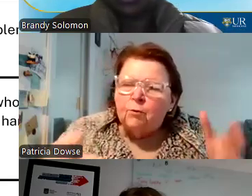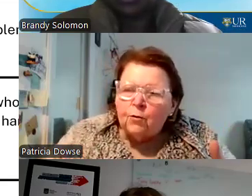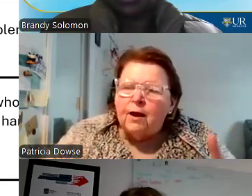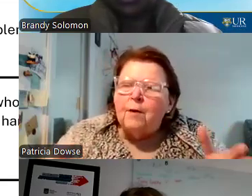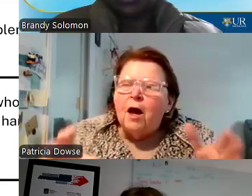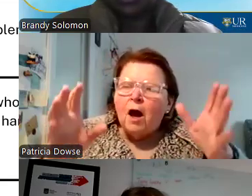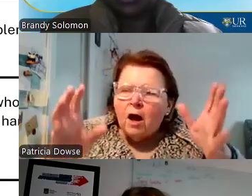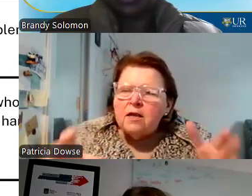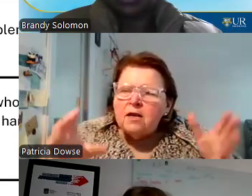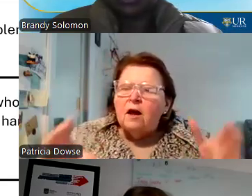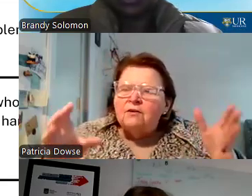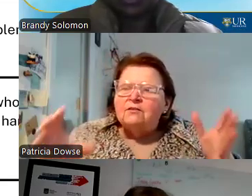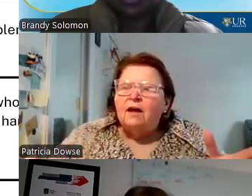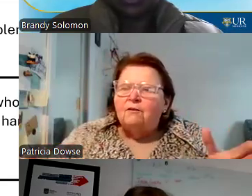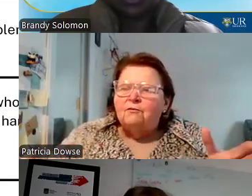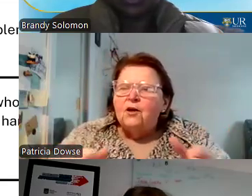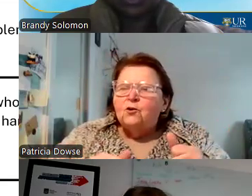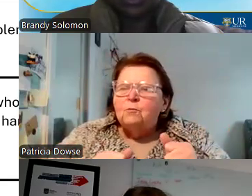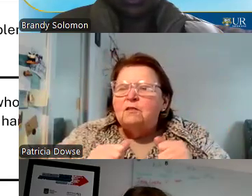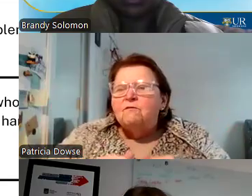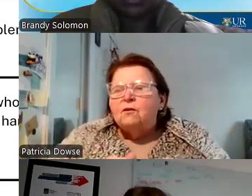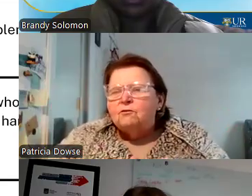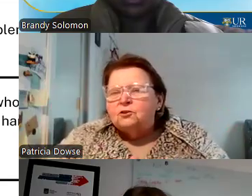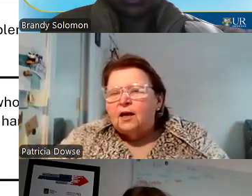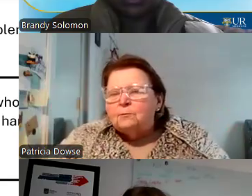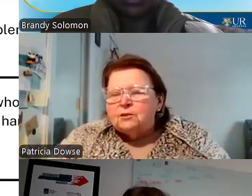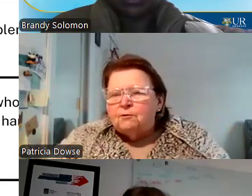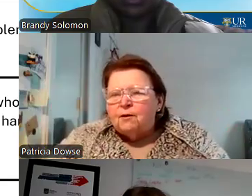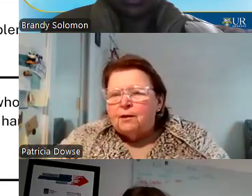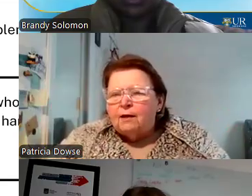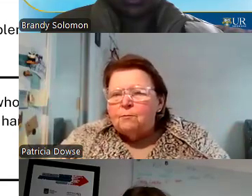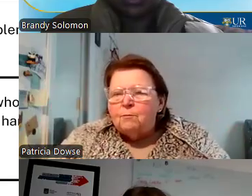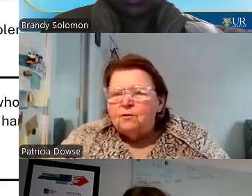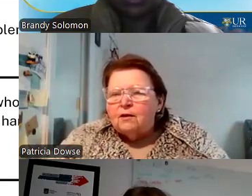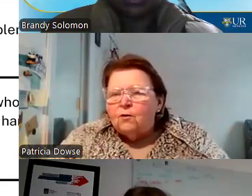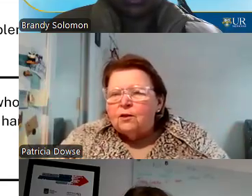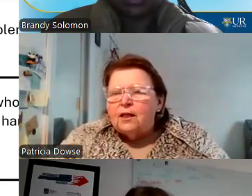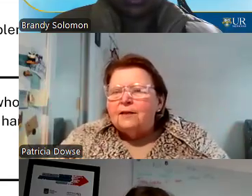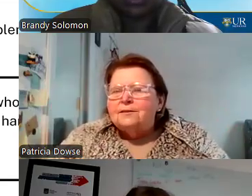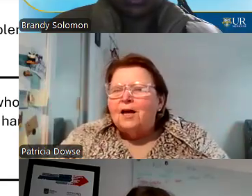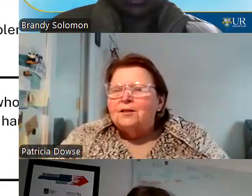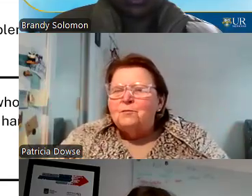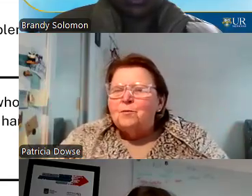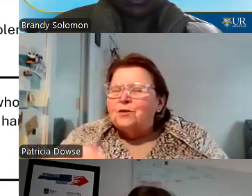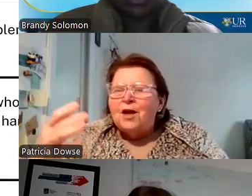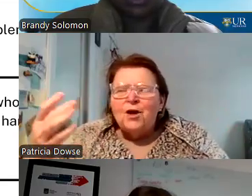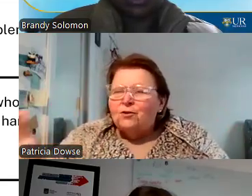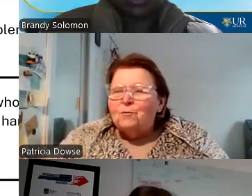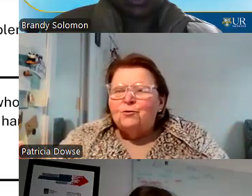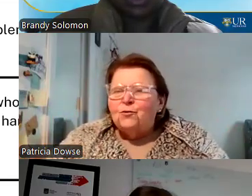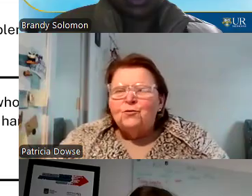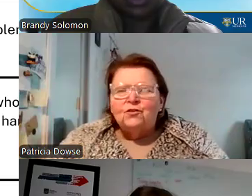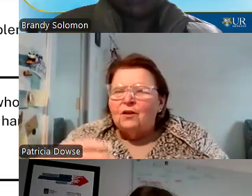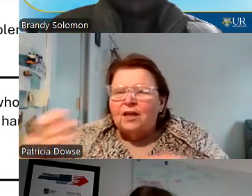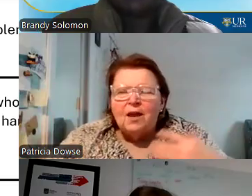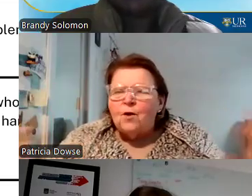this program in and of itself could be the very first time, some of them. And I remember the early classes, Colleen, remember some of